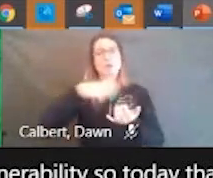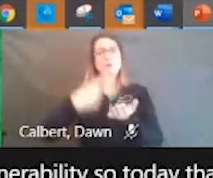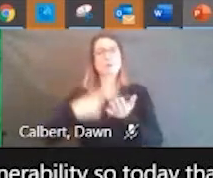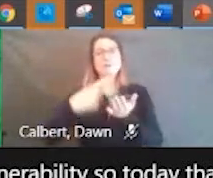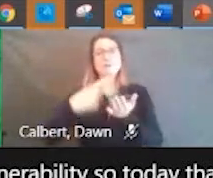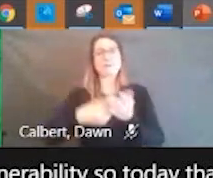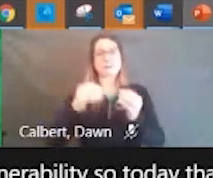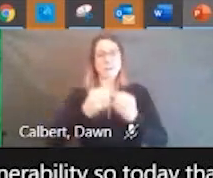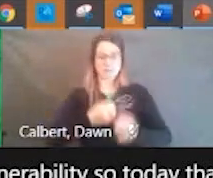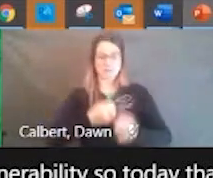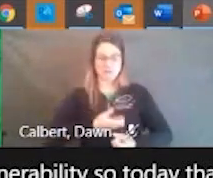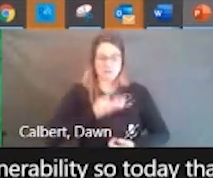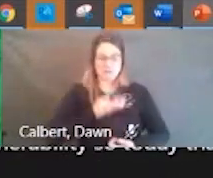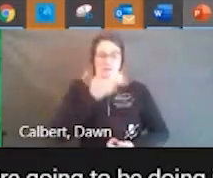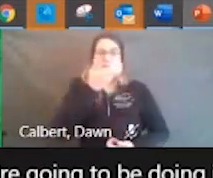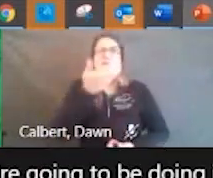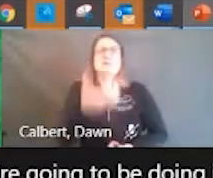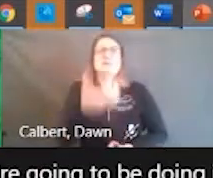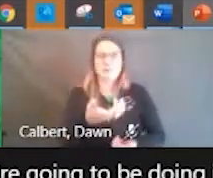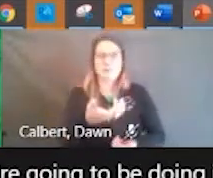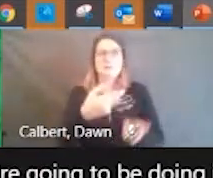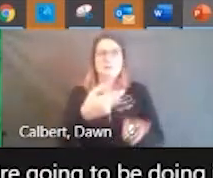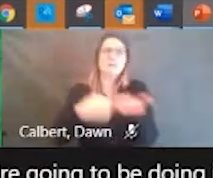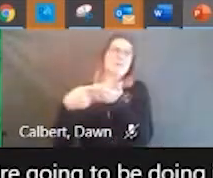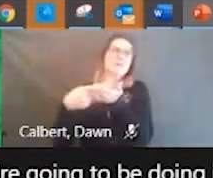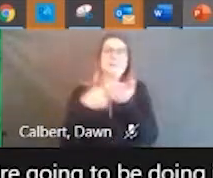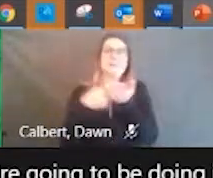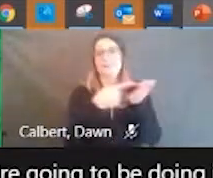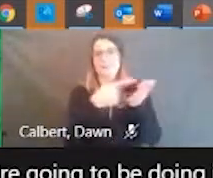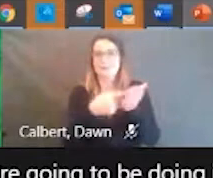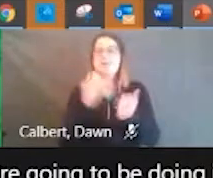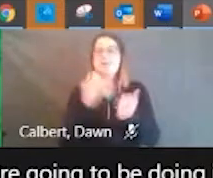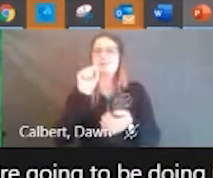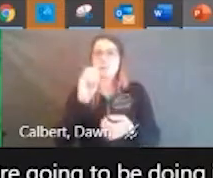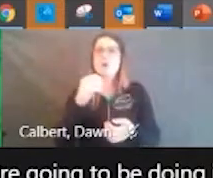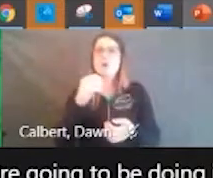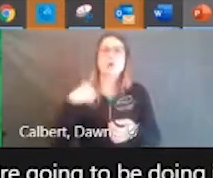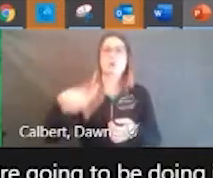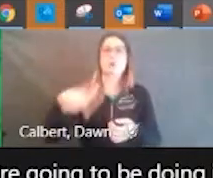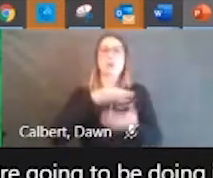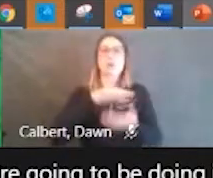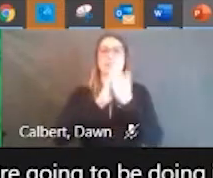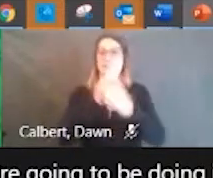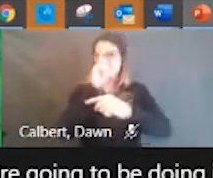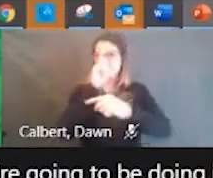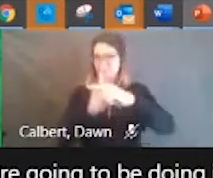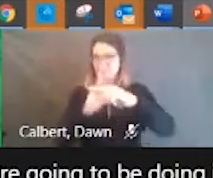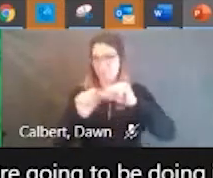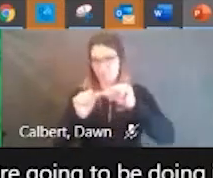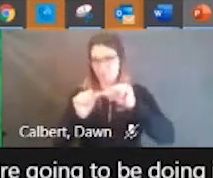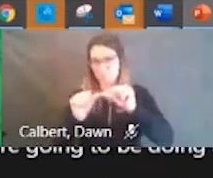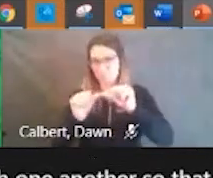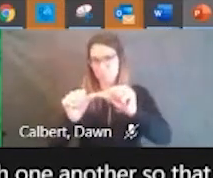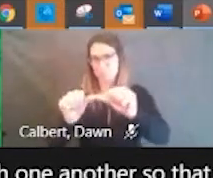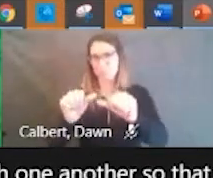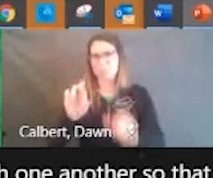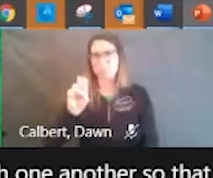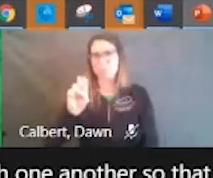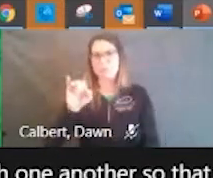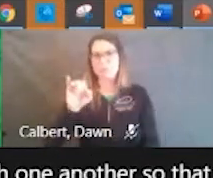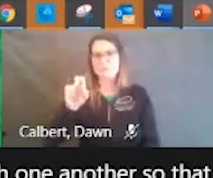up with one another so that we can kind of open the door to resilience. Forgive me, I've got a 5-year-old